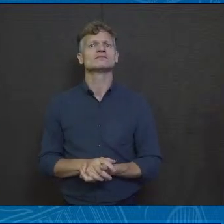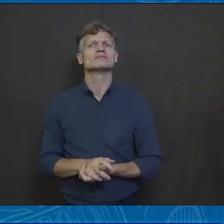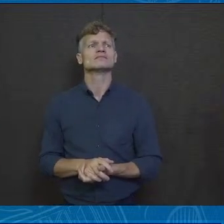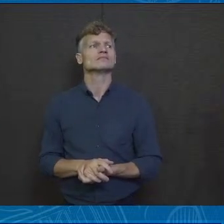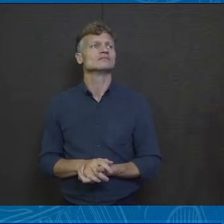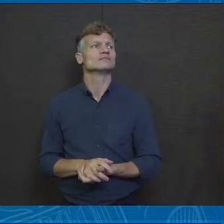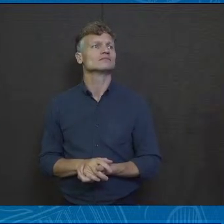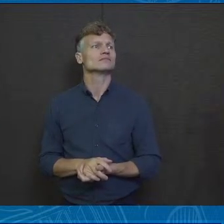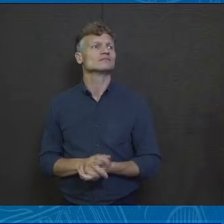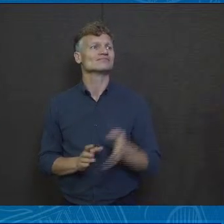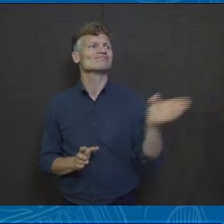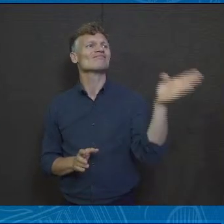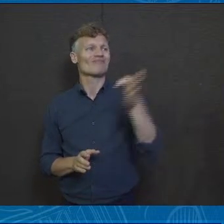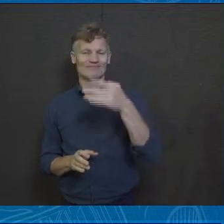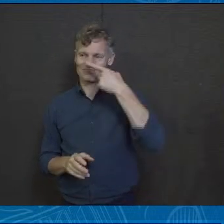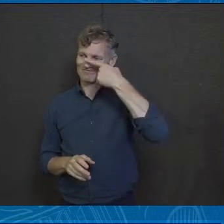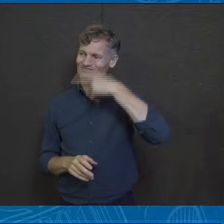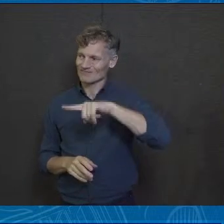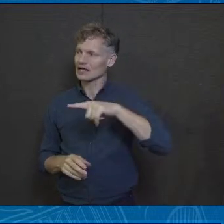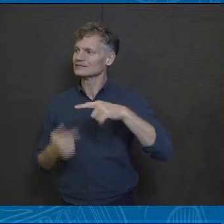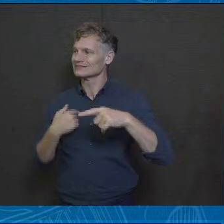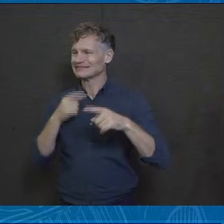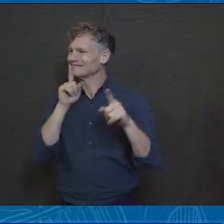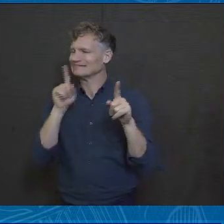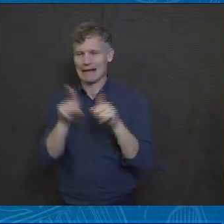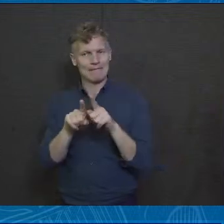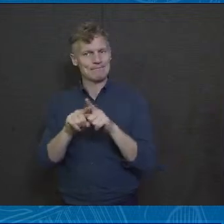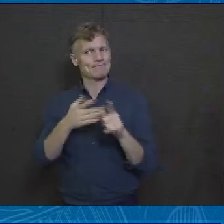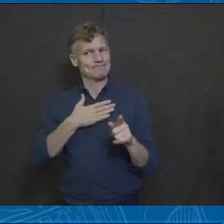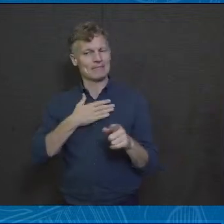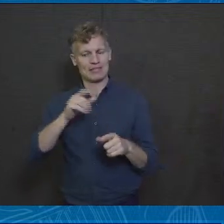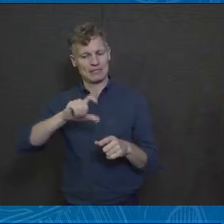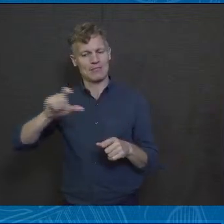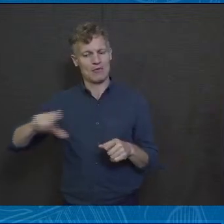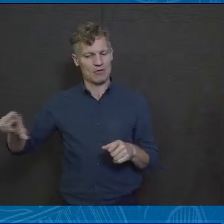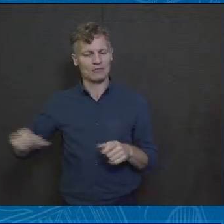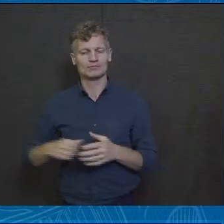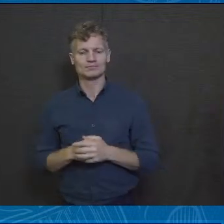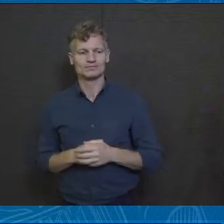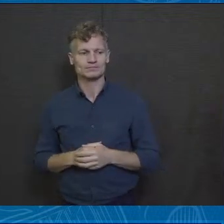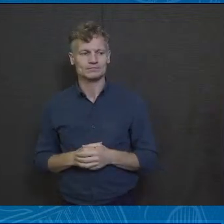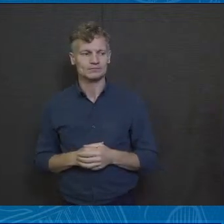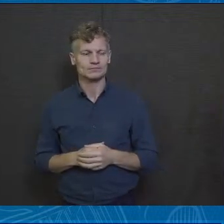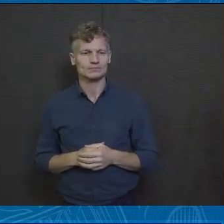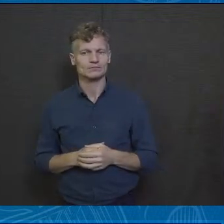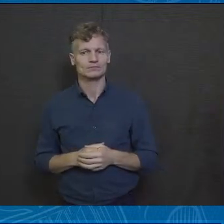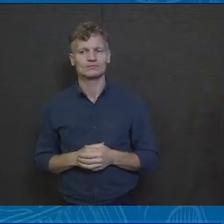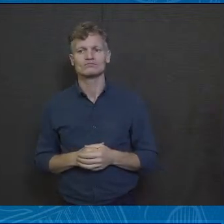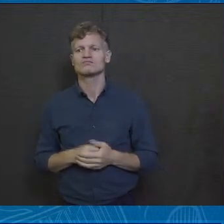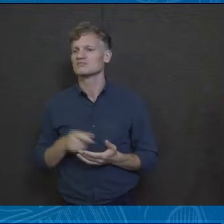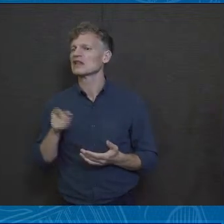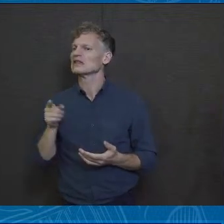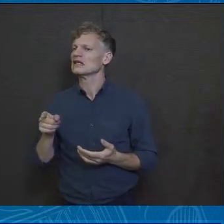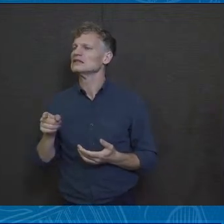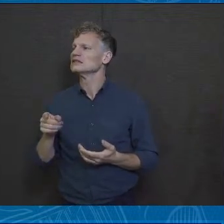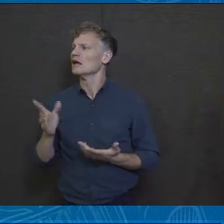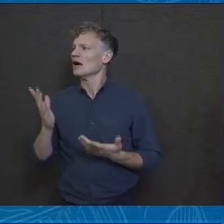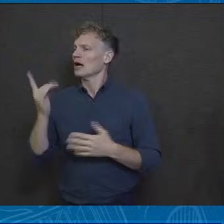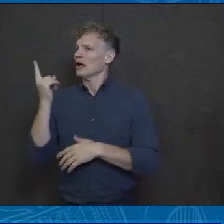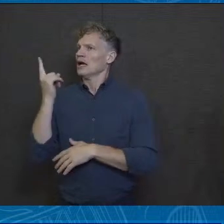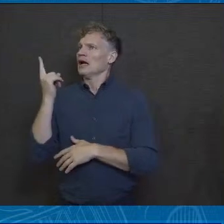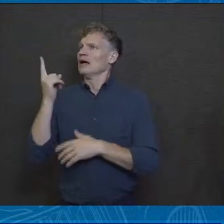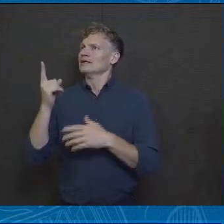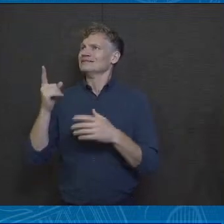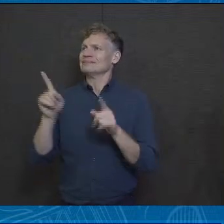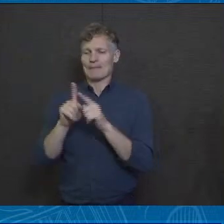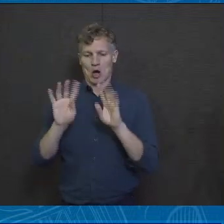it's quite similar to Nepal. Also, we have like engaged from the vulnerability group from the beginning of the community base. So